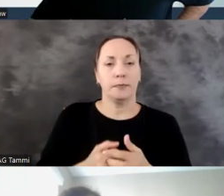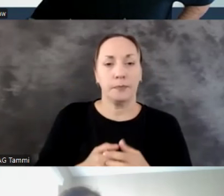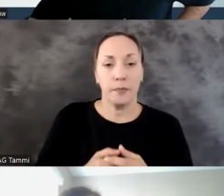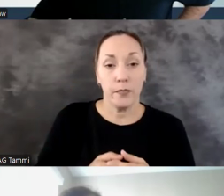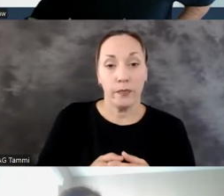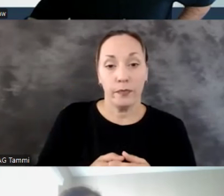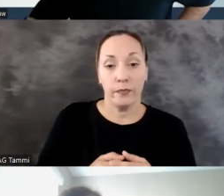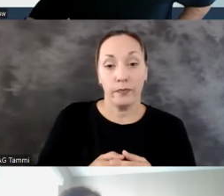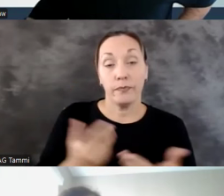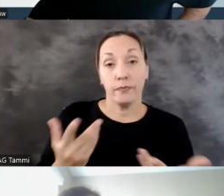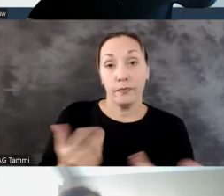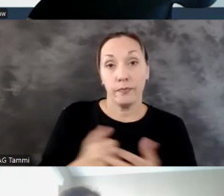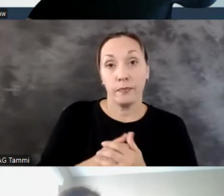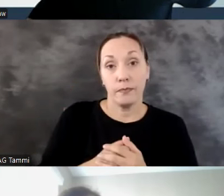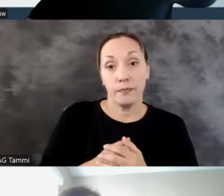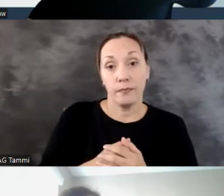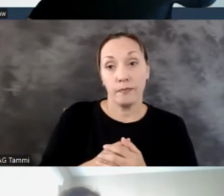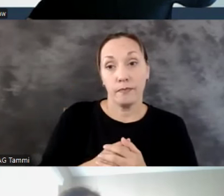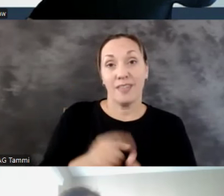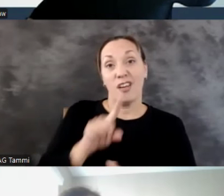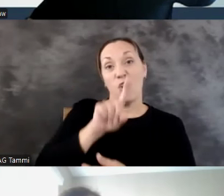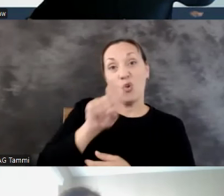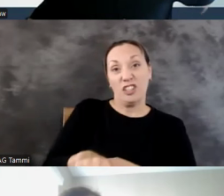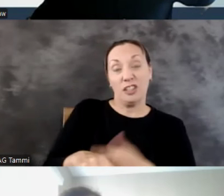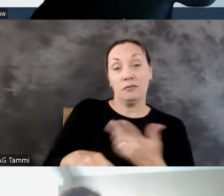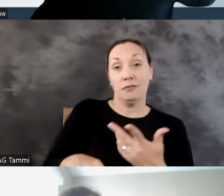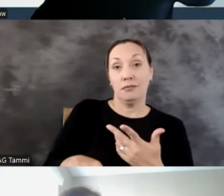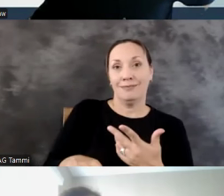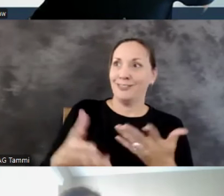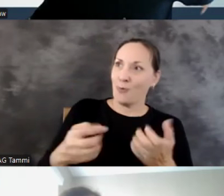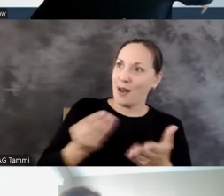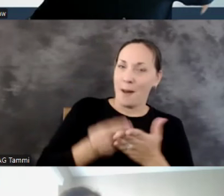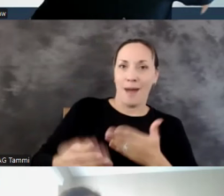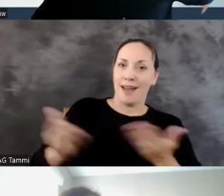And the question is, would you like to buy this car?